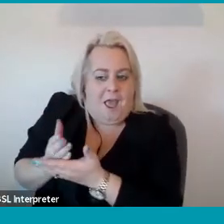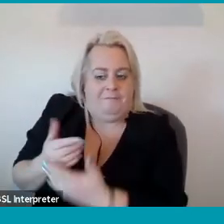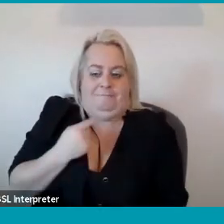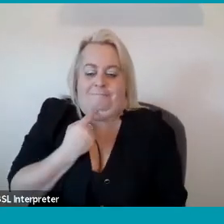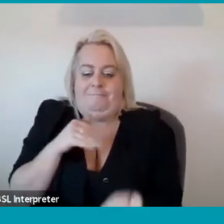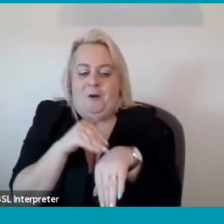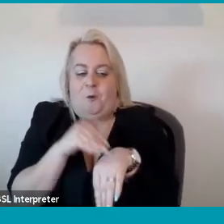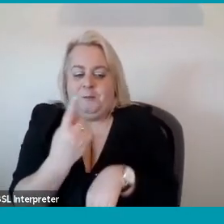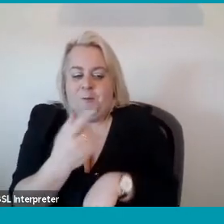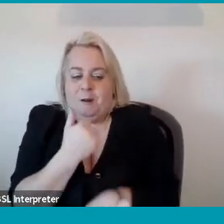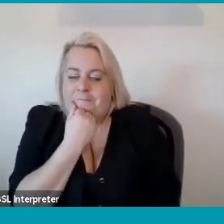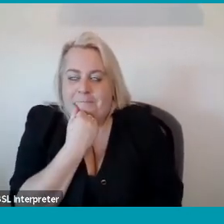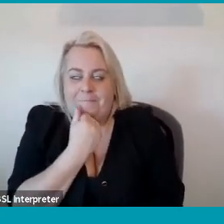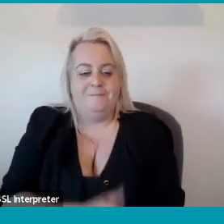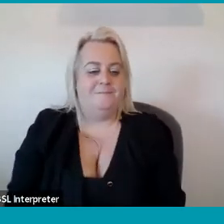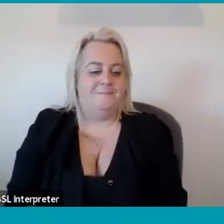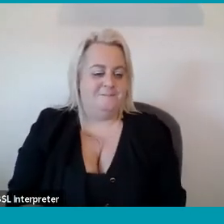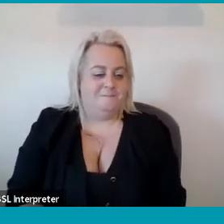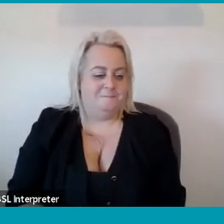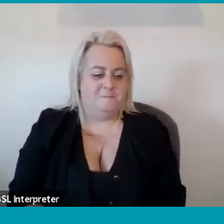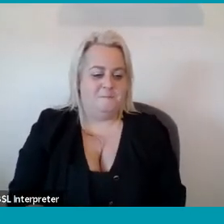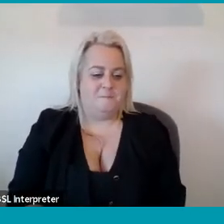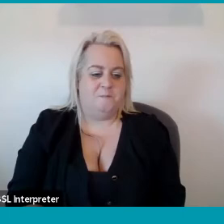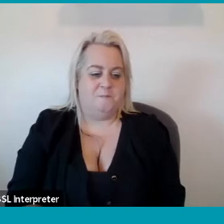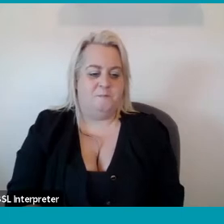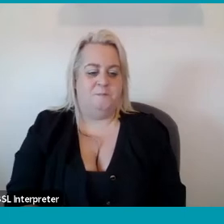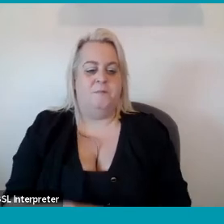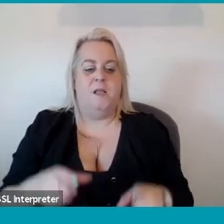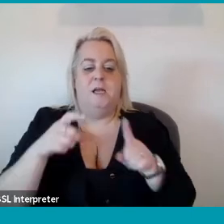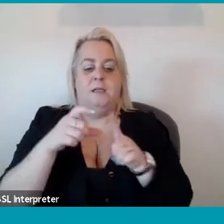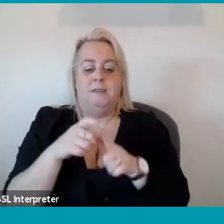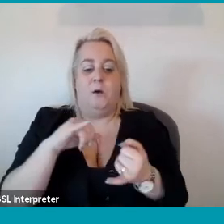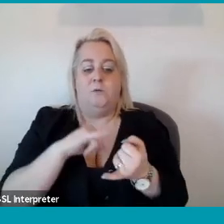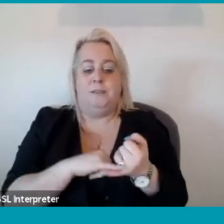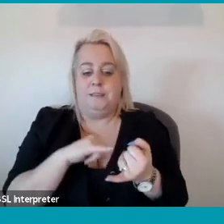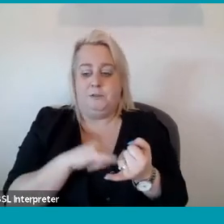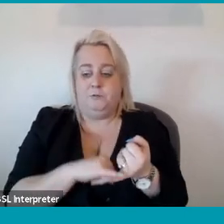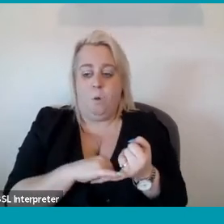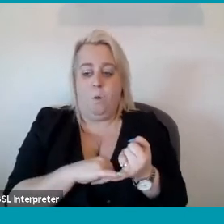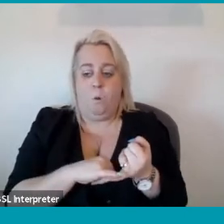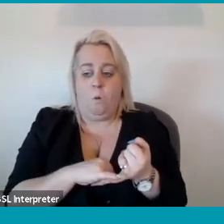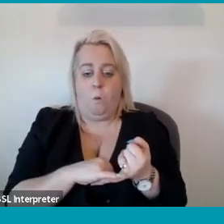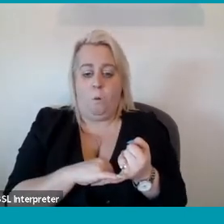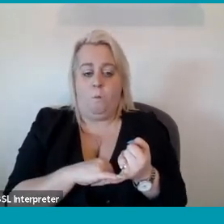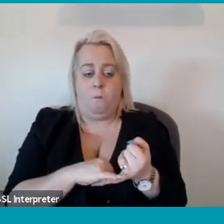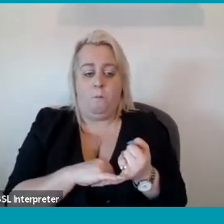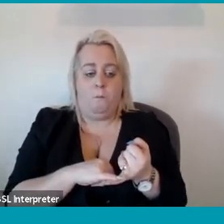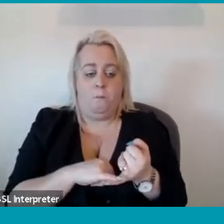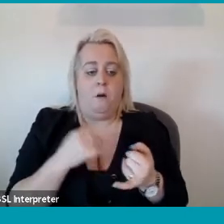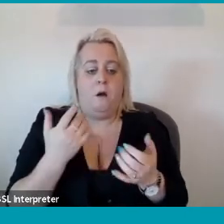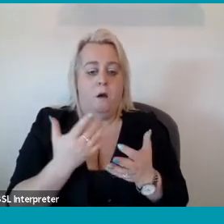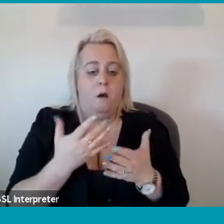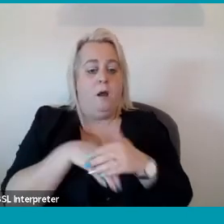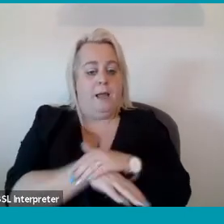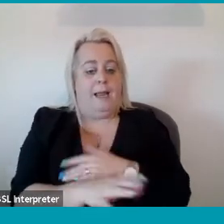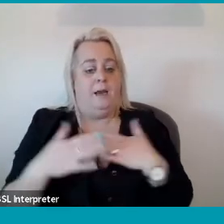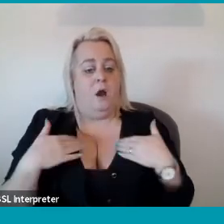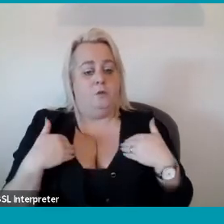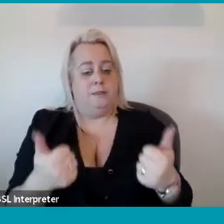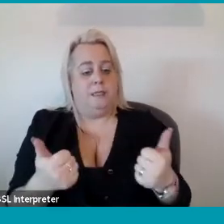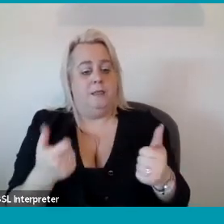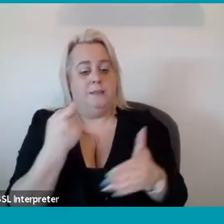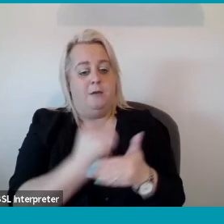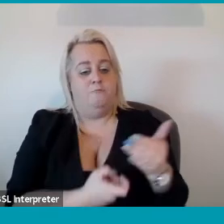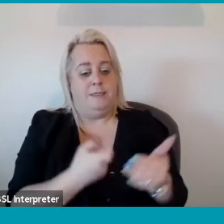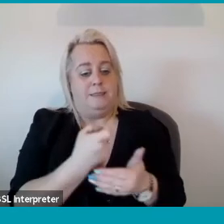naughty one I shouldn't have shared. And then another one is that we're noticing increasingly, particularly in hospitality and in